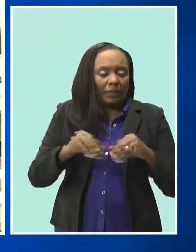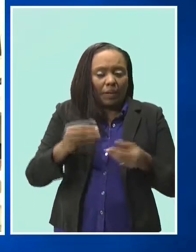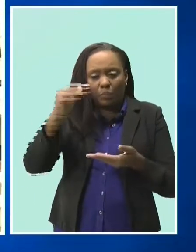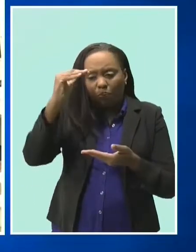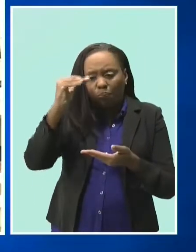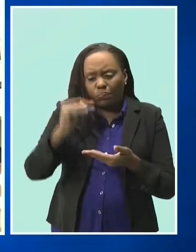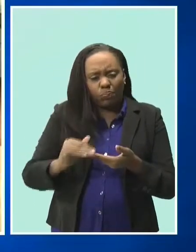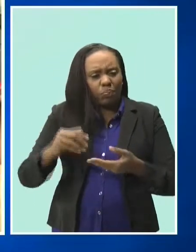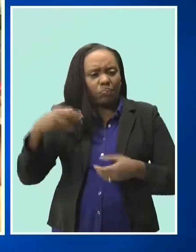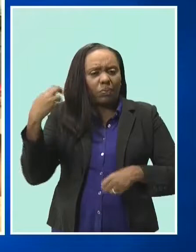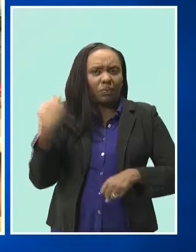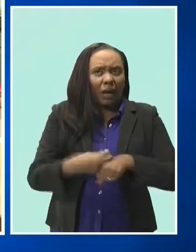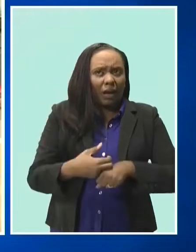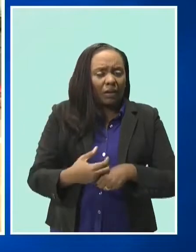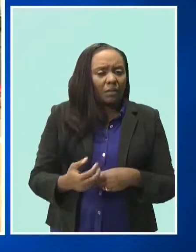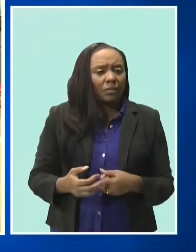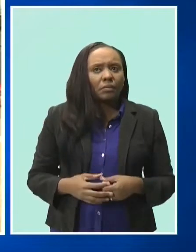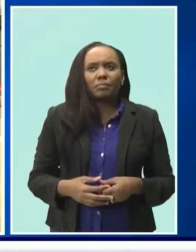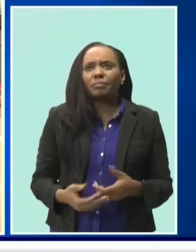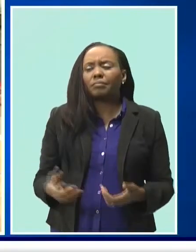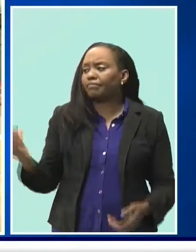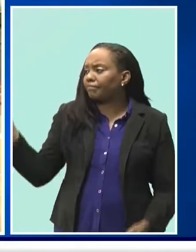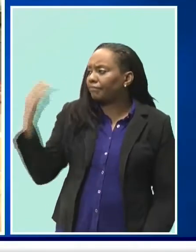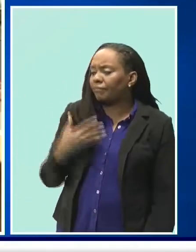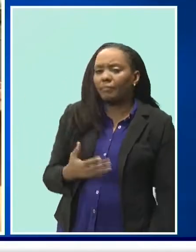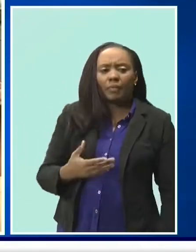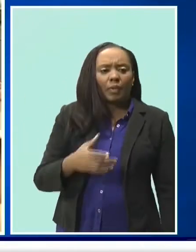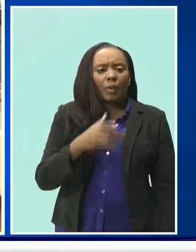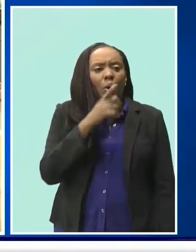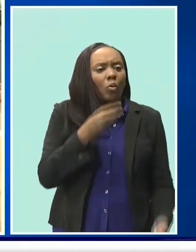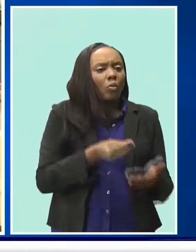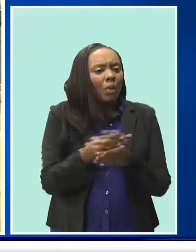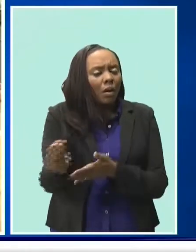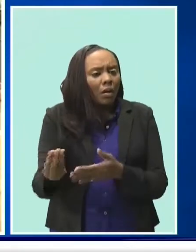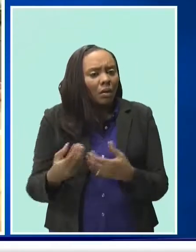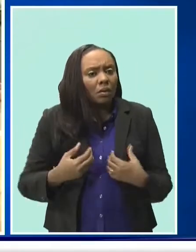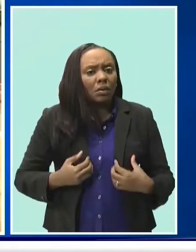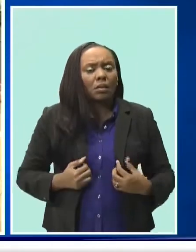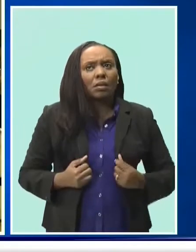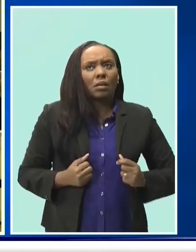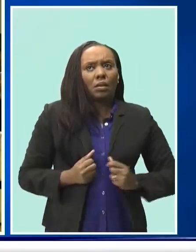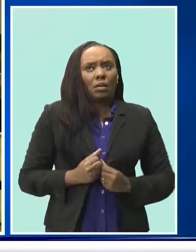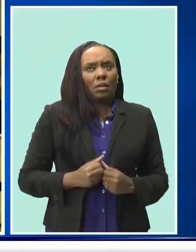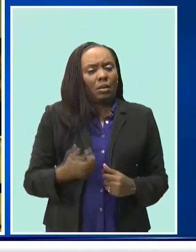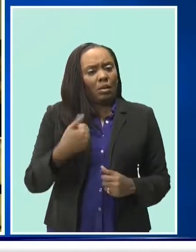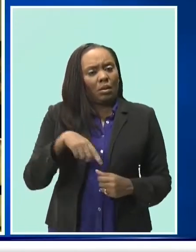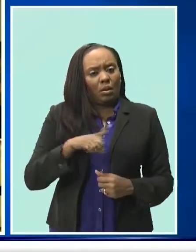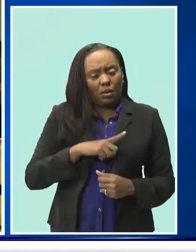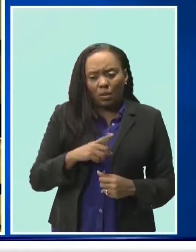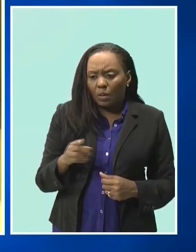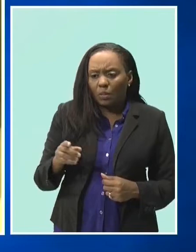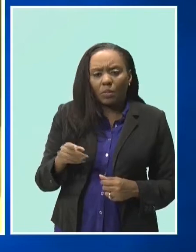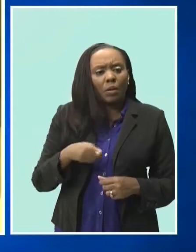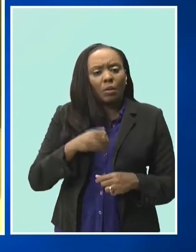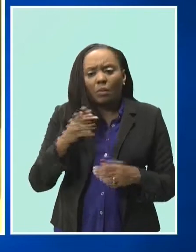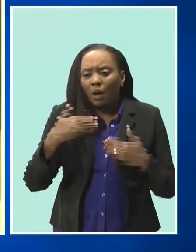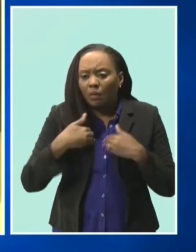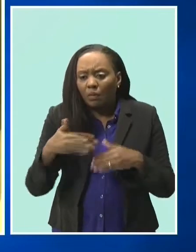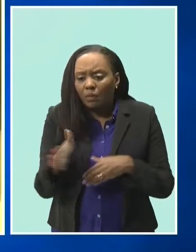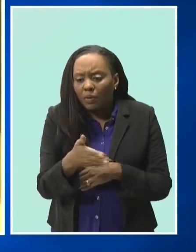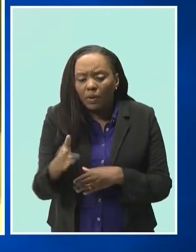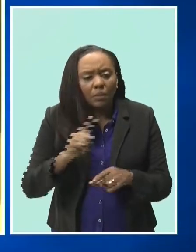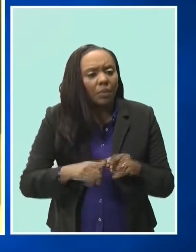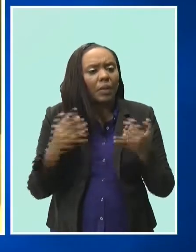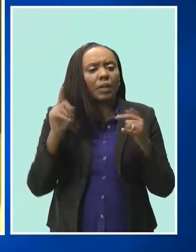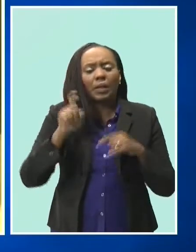for them. Who must we sell the fish to? Or we must get off the fish, go on fish. We are donating fish, but we still need to sell